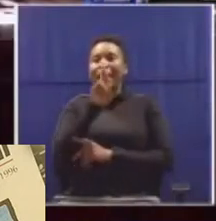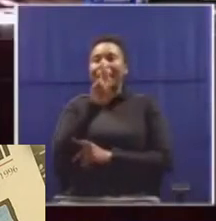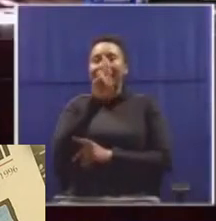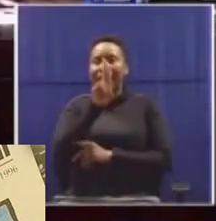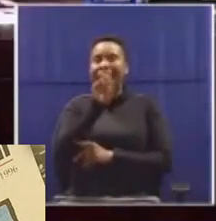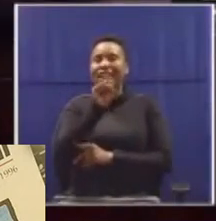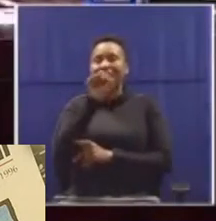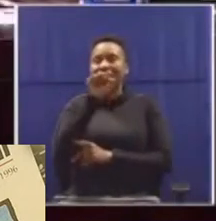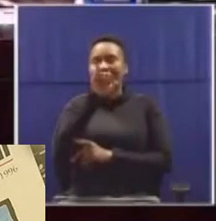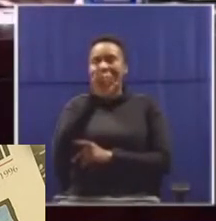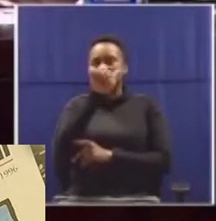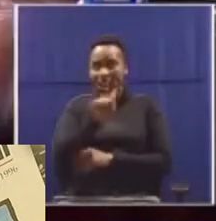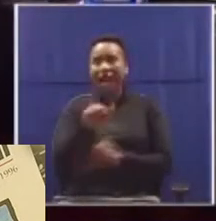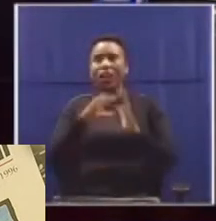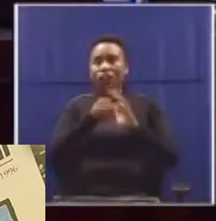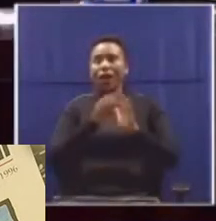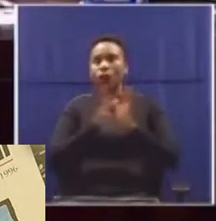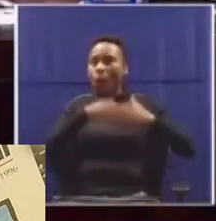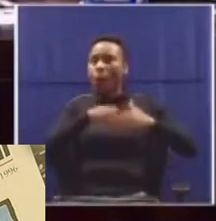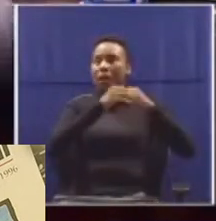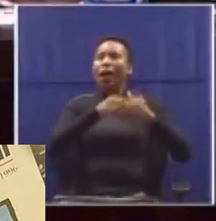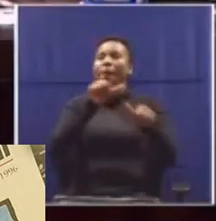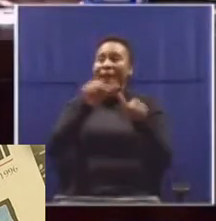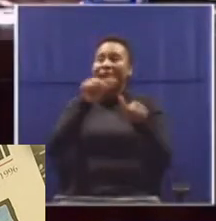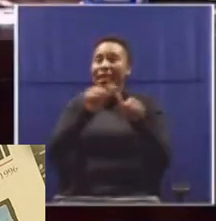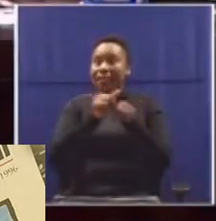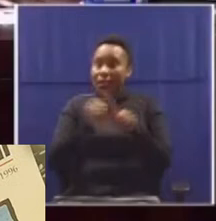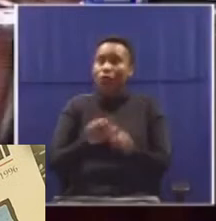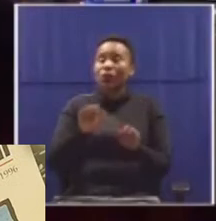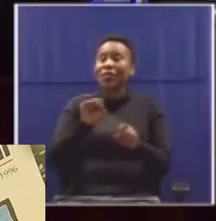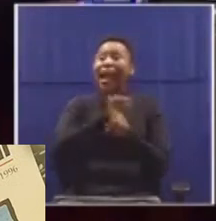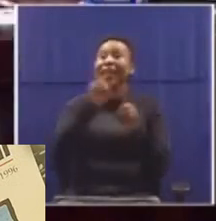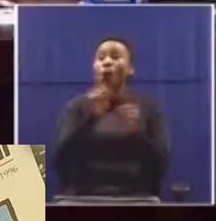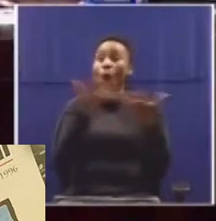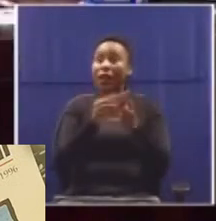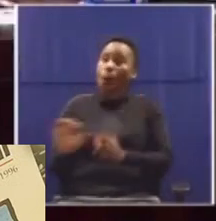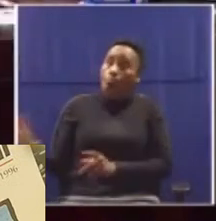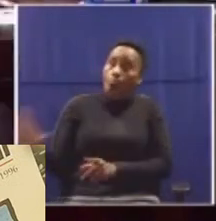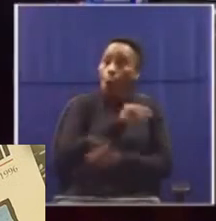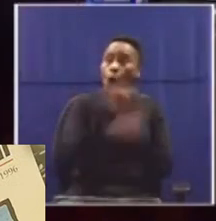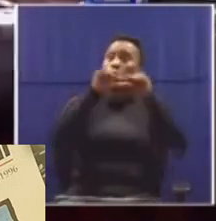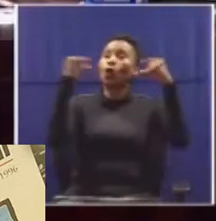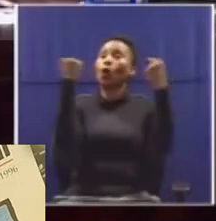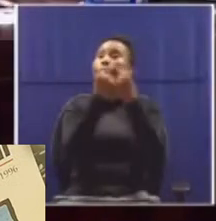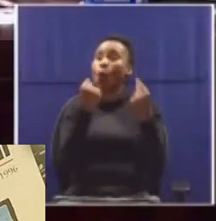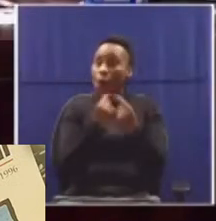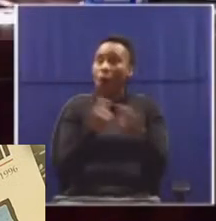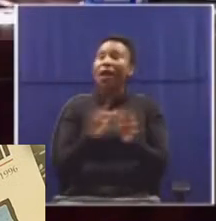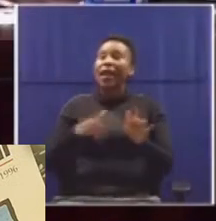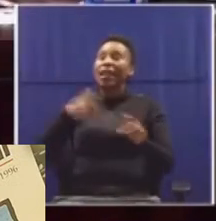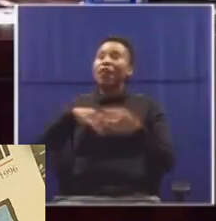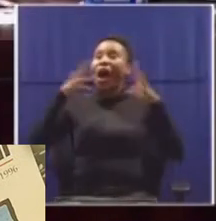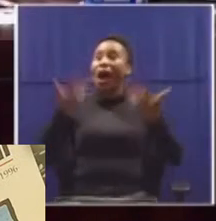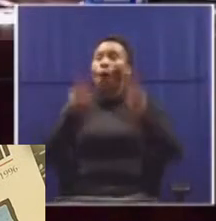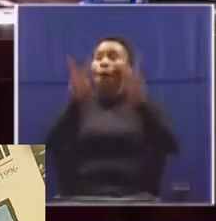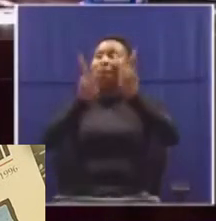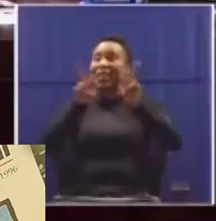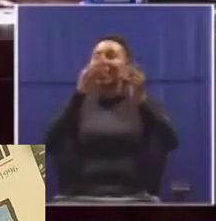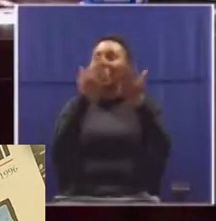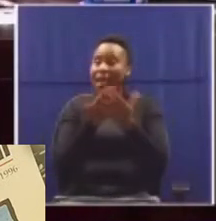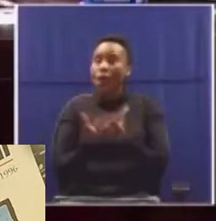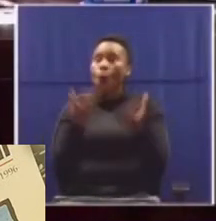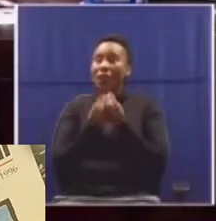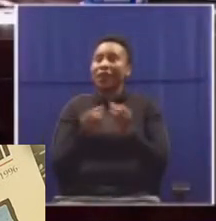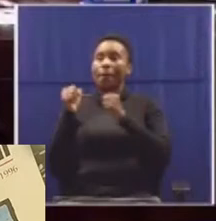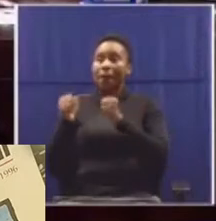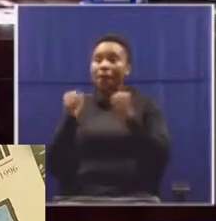Society where the entire Globe can live in peace but stability and prosperity and I can